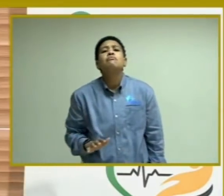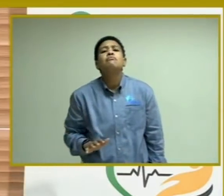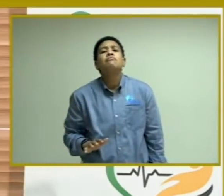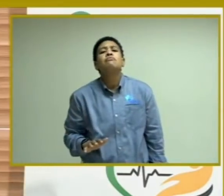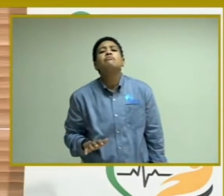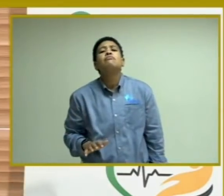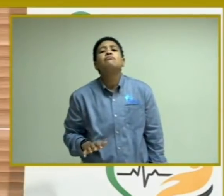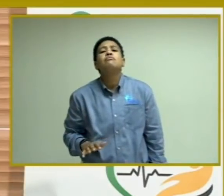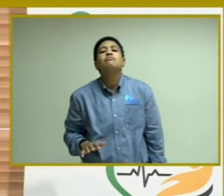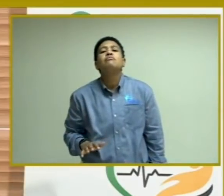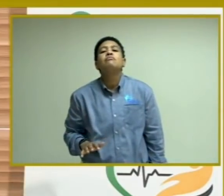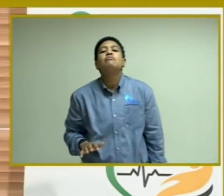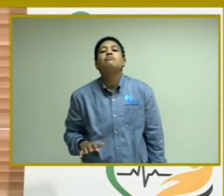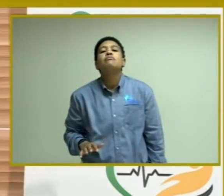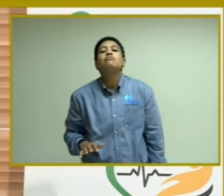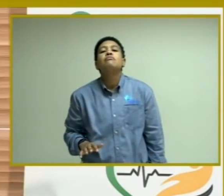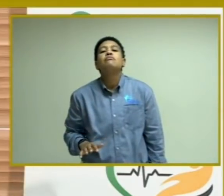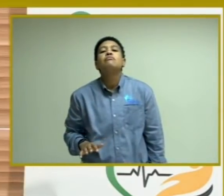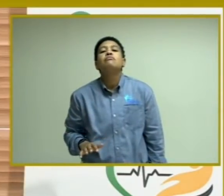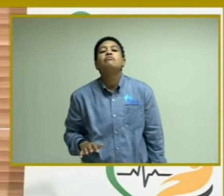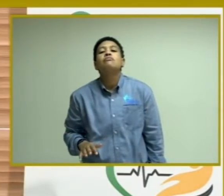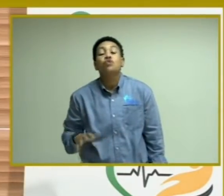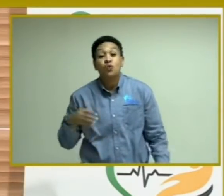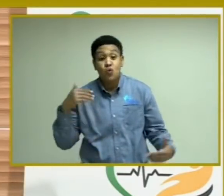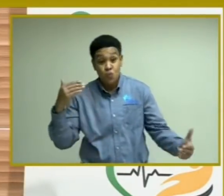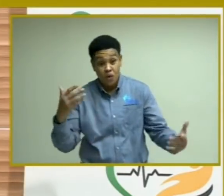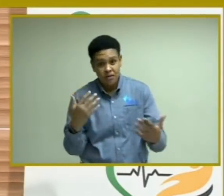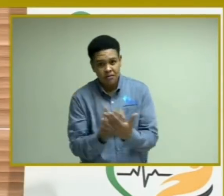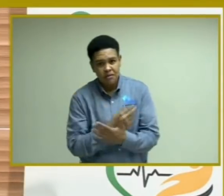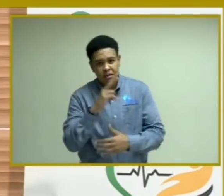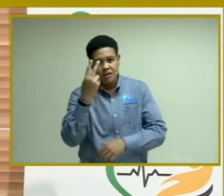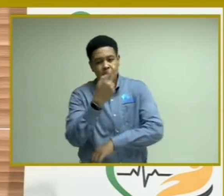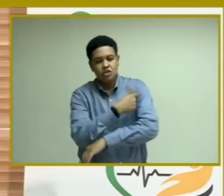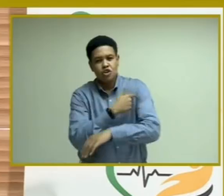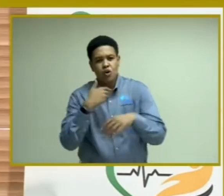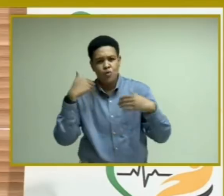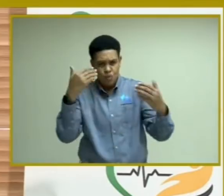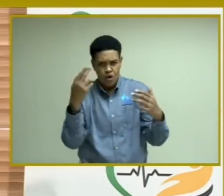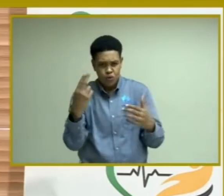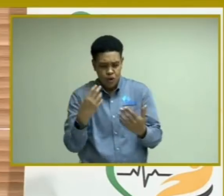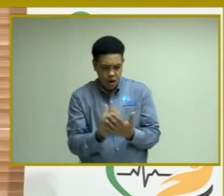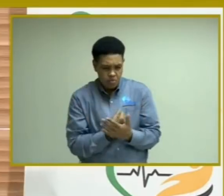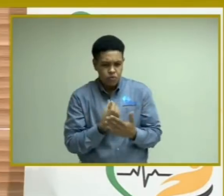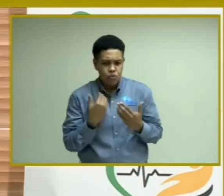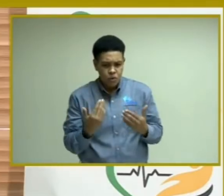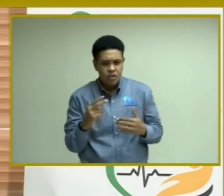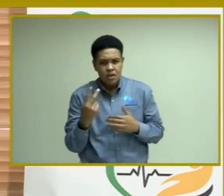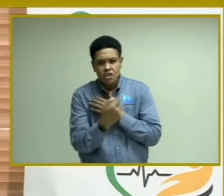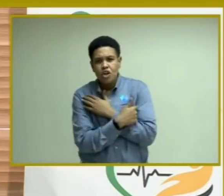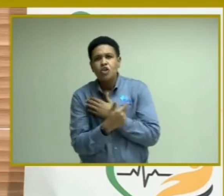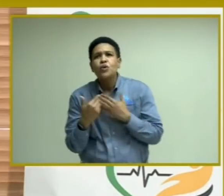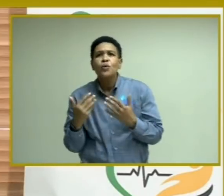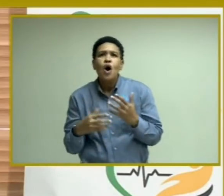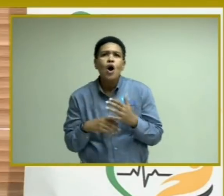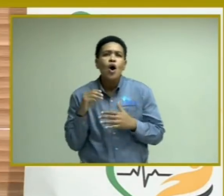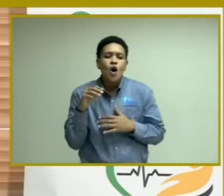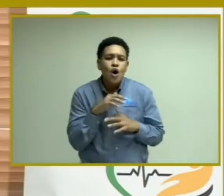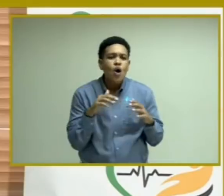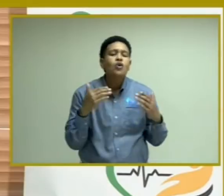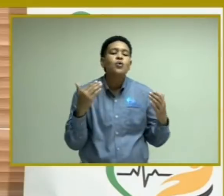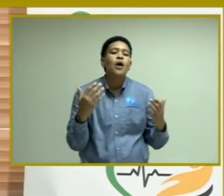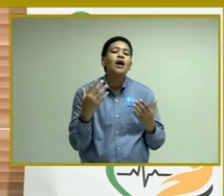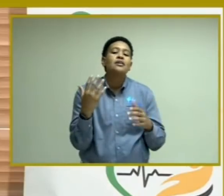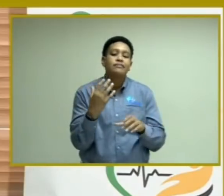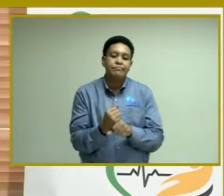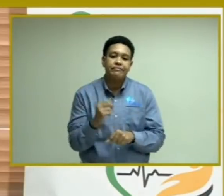take the second dose, to use the opportunity and to go out and to take the